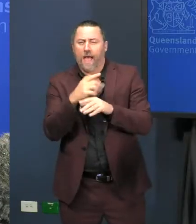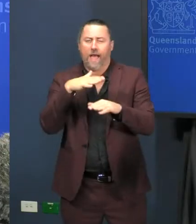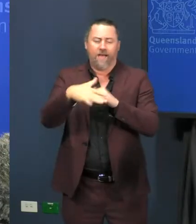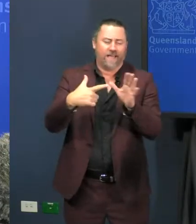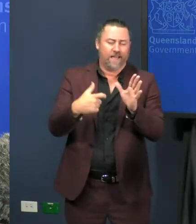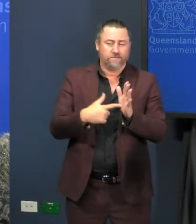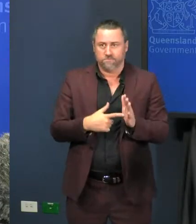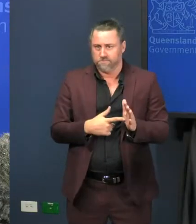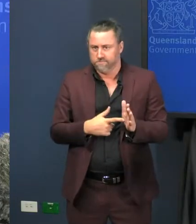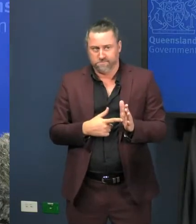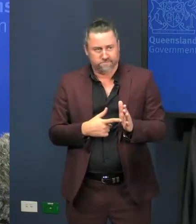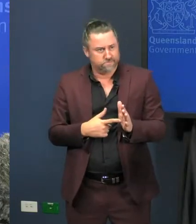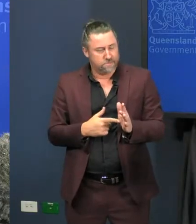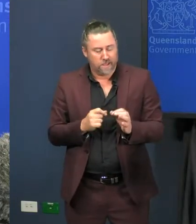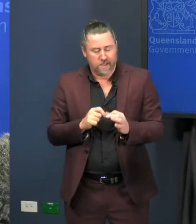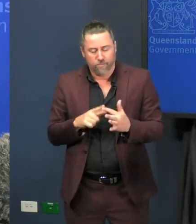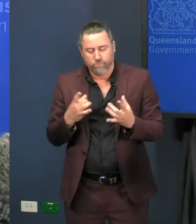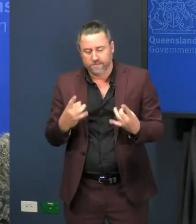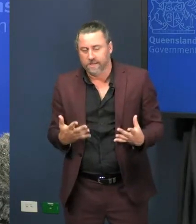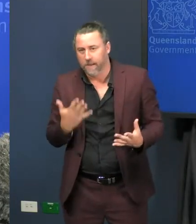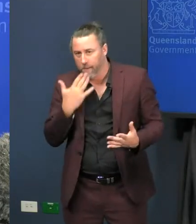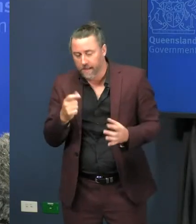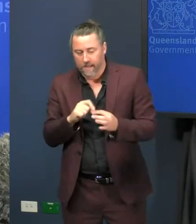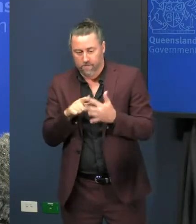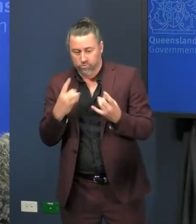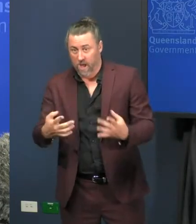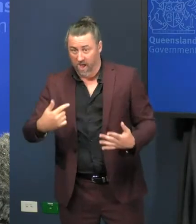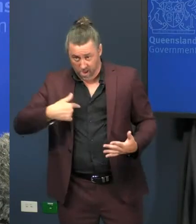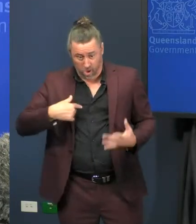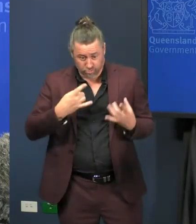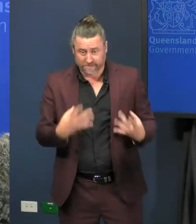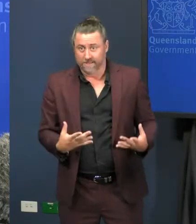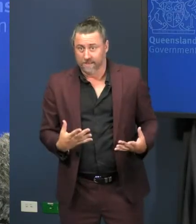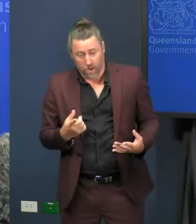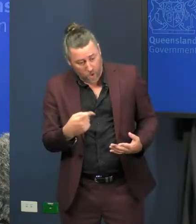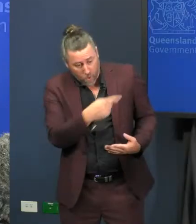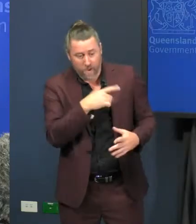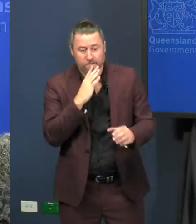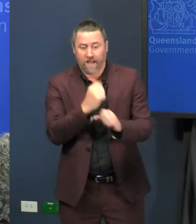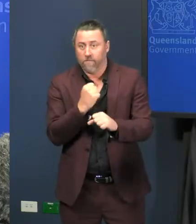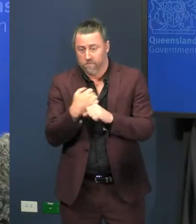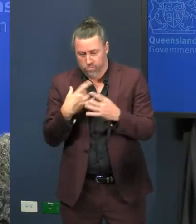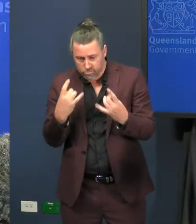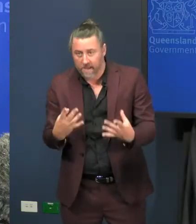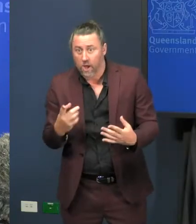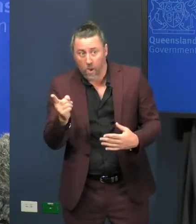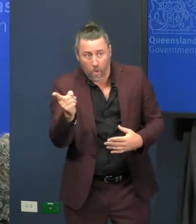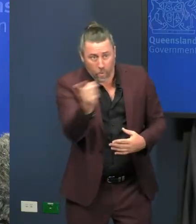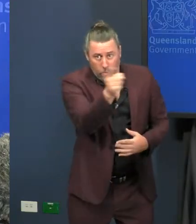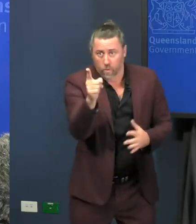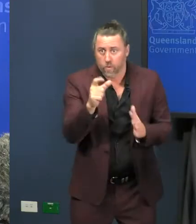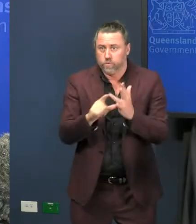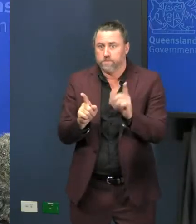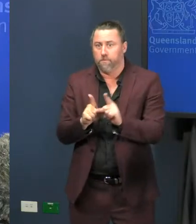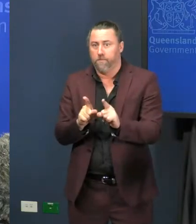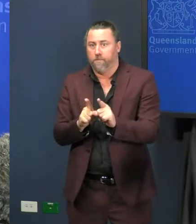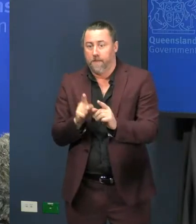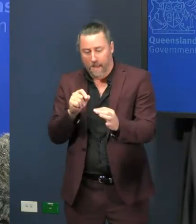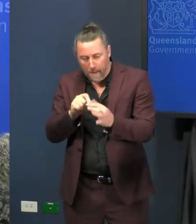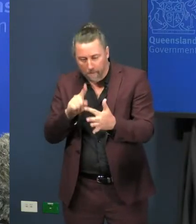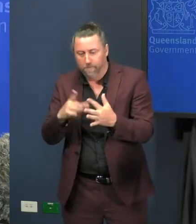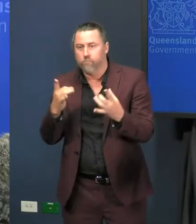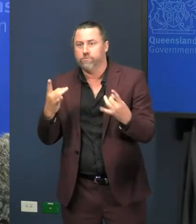can to get ready, and you need to know that we've done the same. And it is important that we take a precautionary tone in